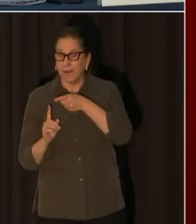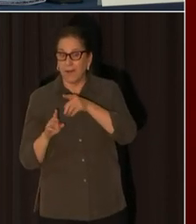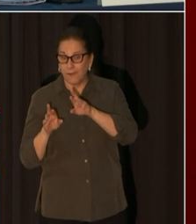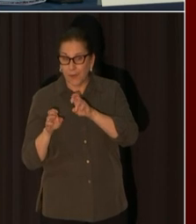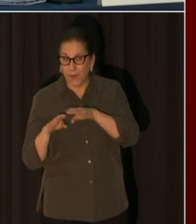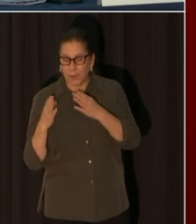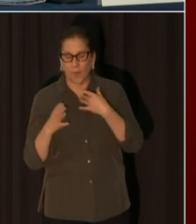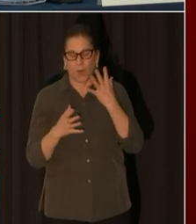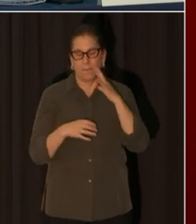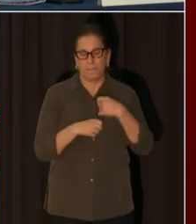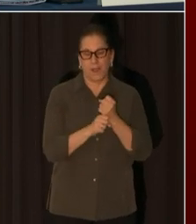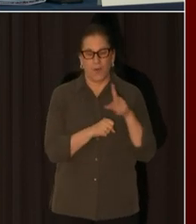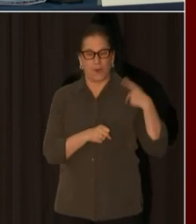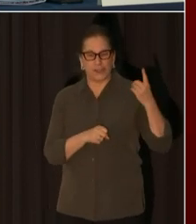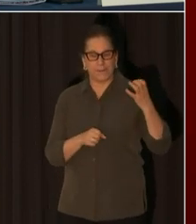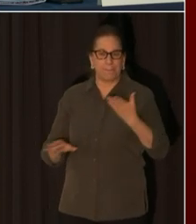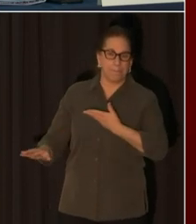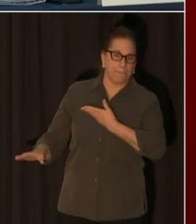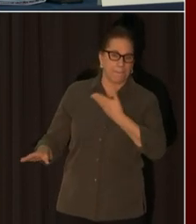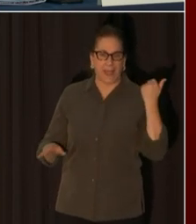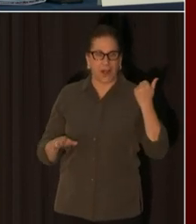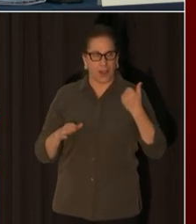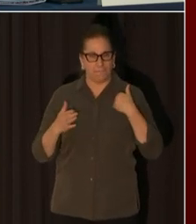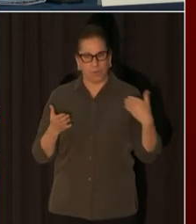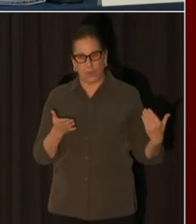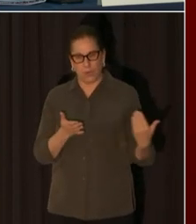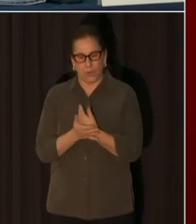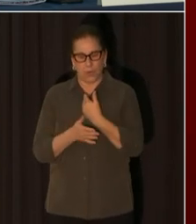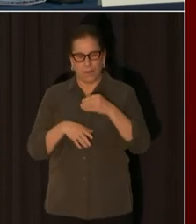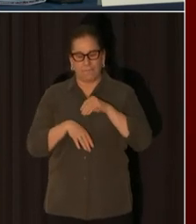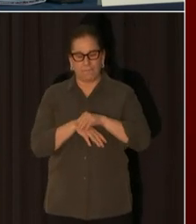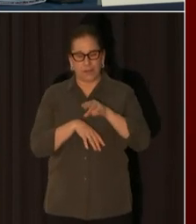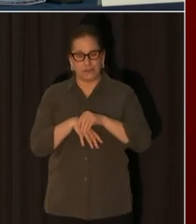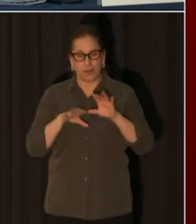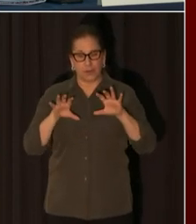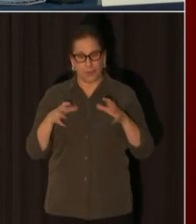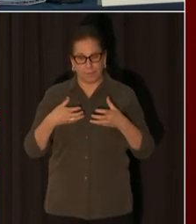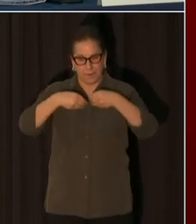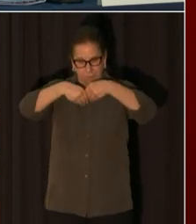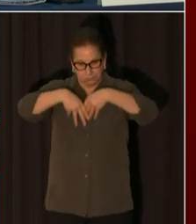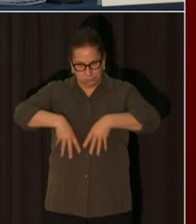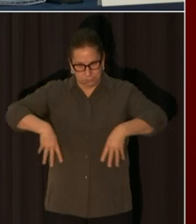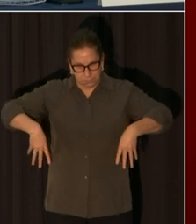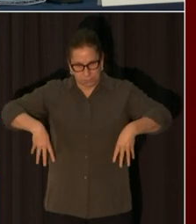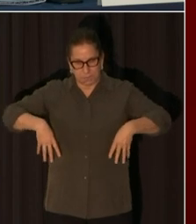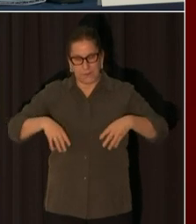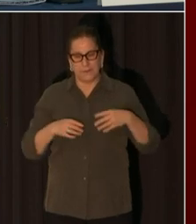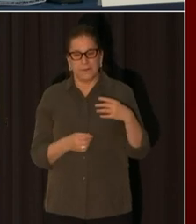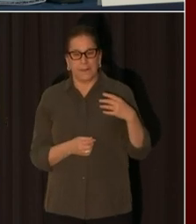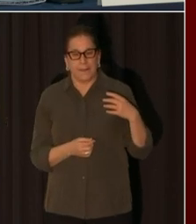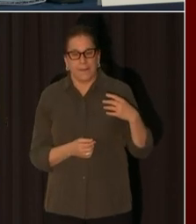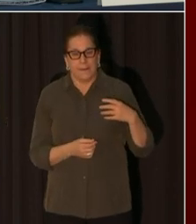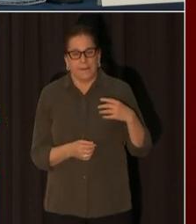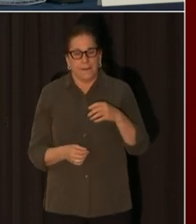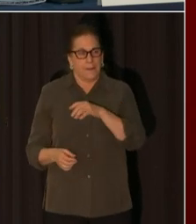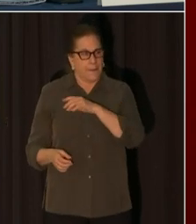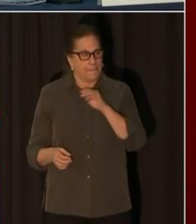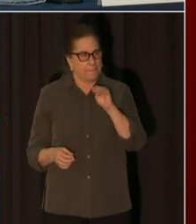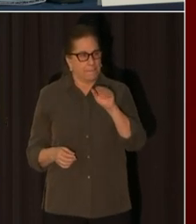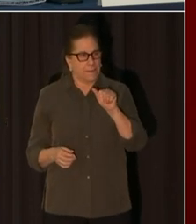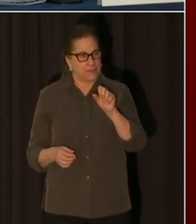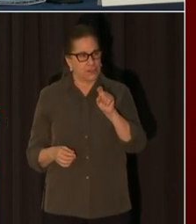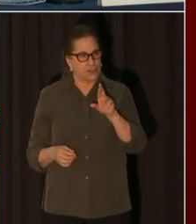we have an advisory group which is led by two chairs, Ambassador Susan Rice and Secretary Michael Chertoff. All